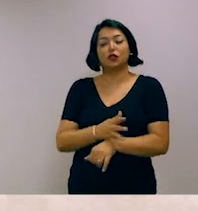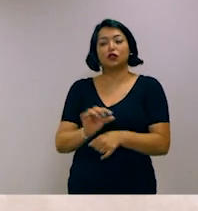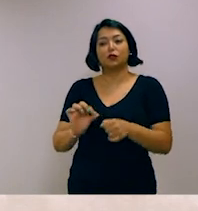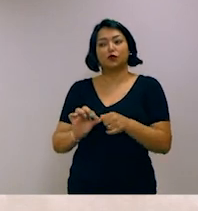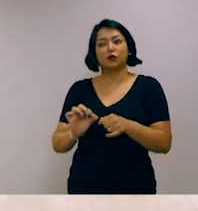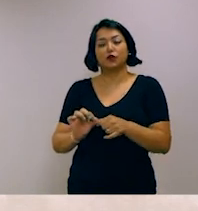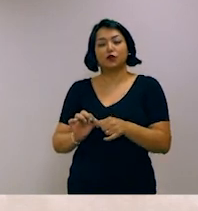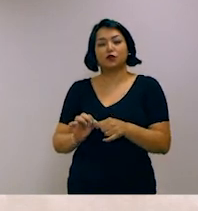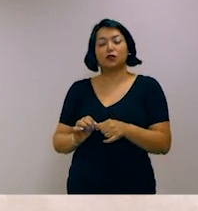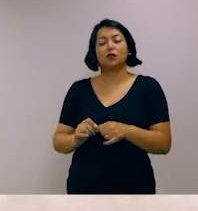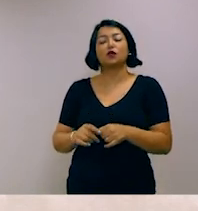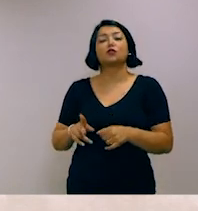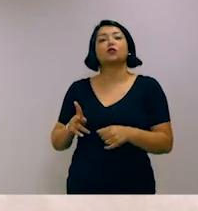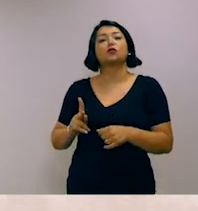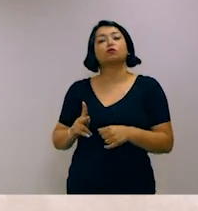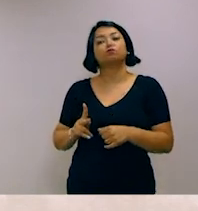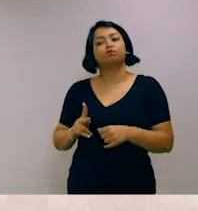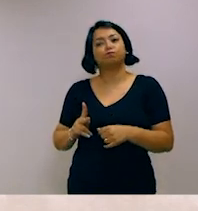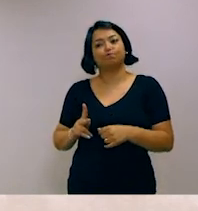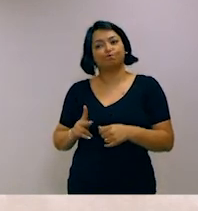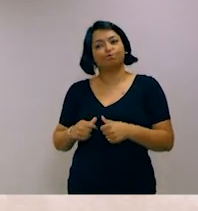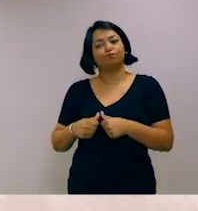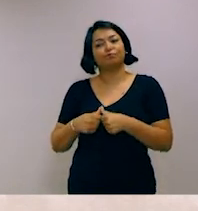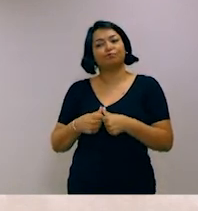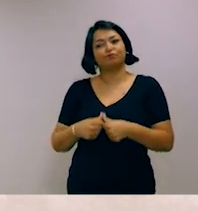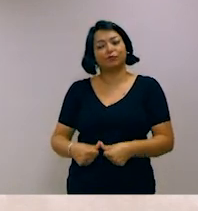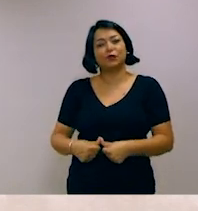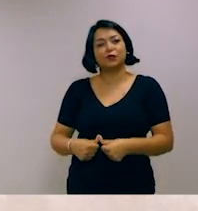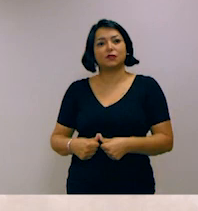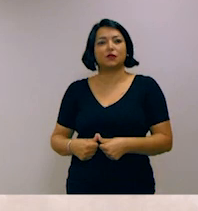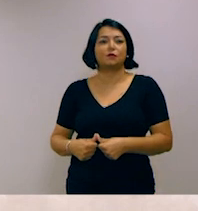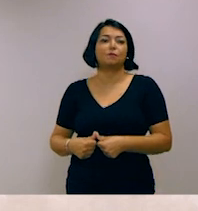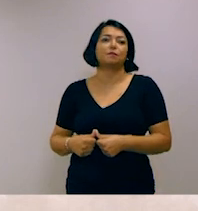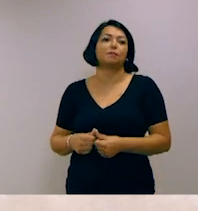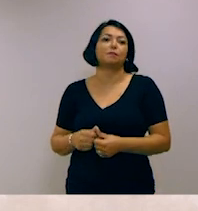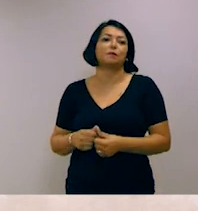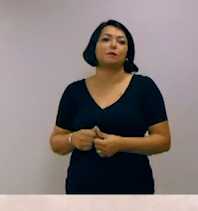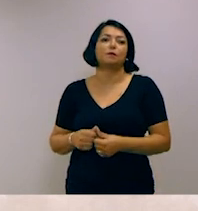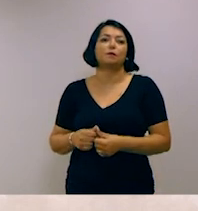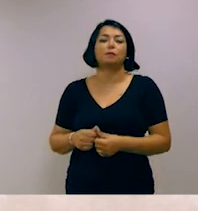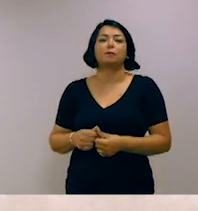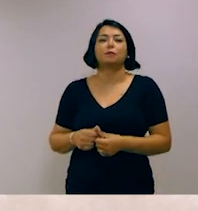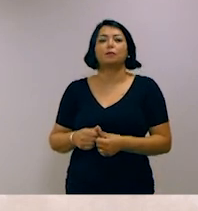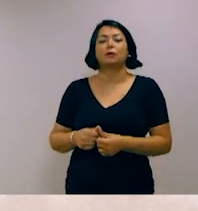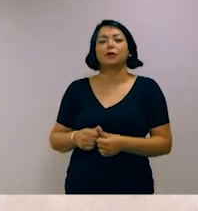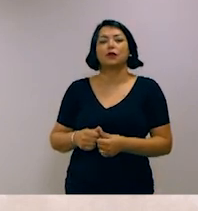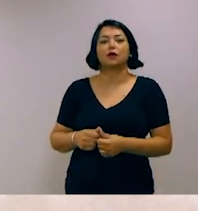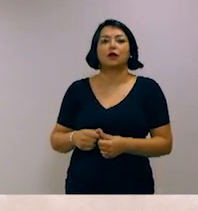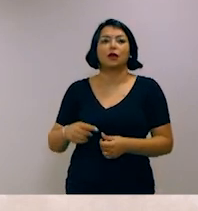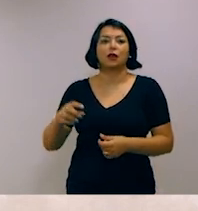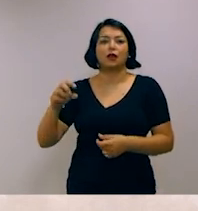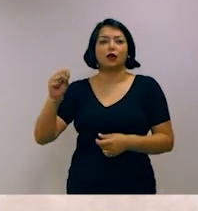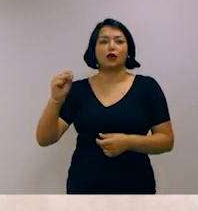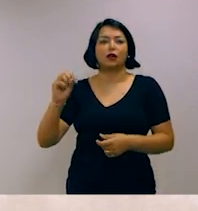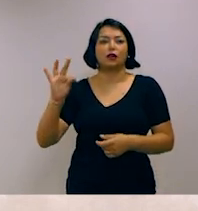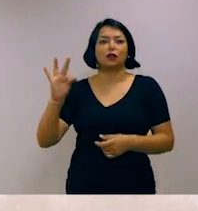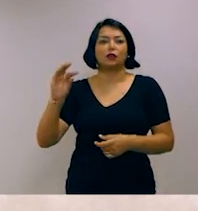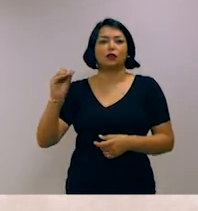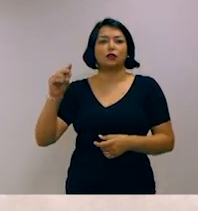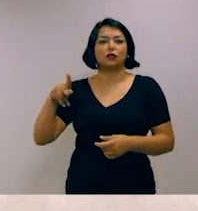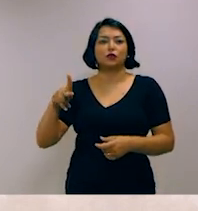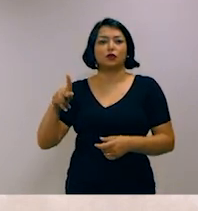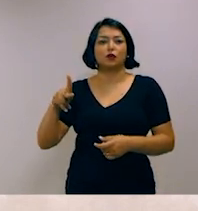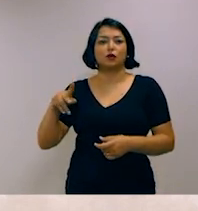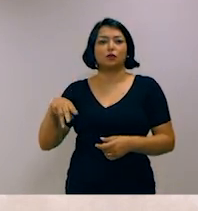out, I decided to maintain the stop words. And this is a very controversial decision. All